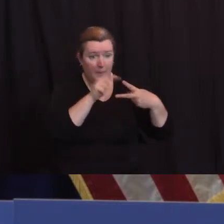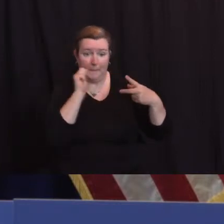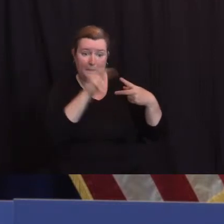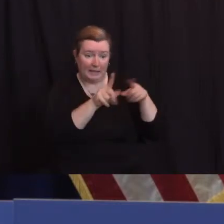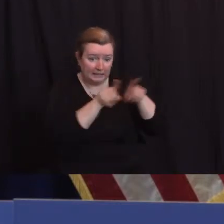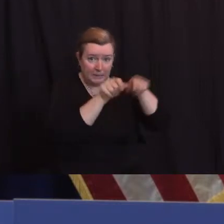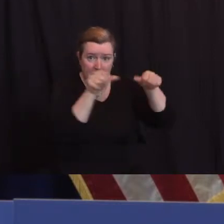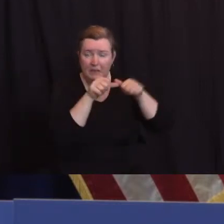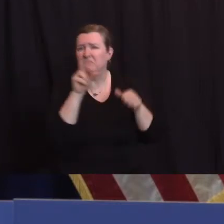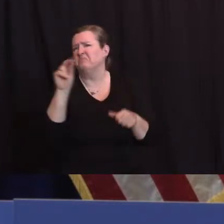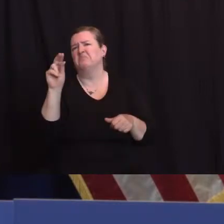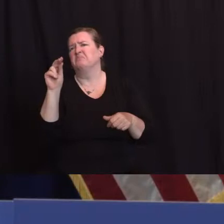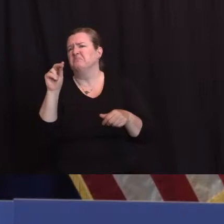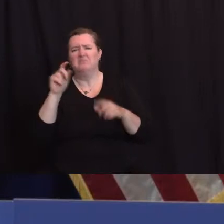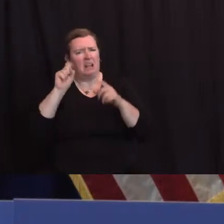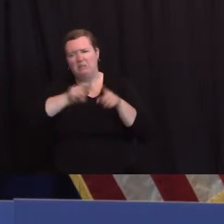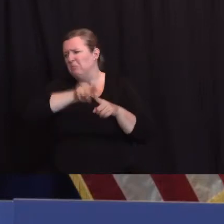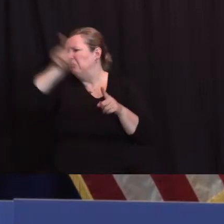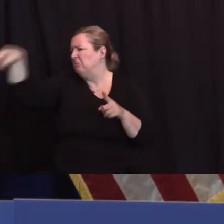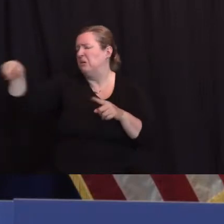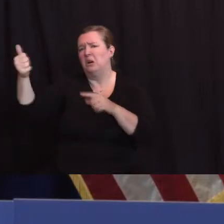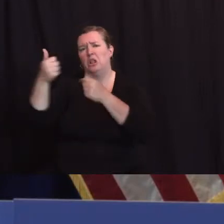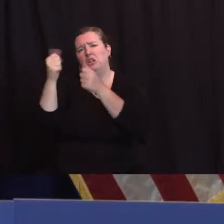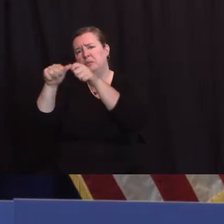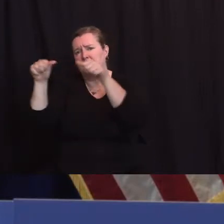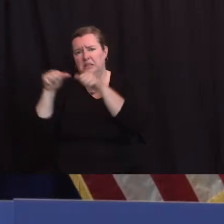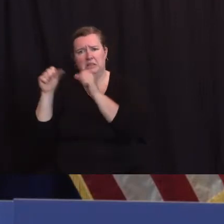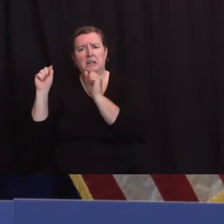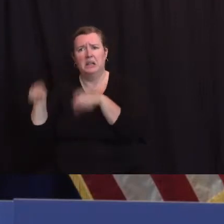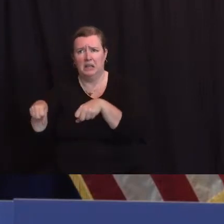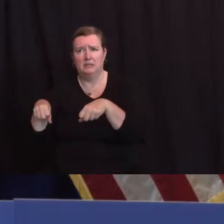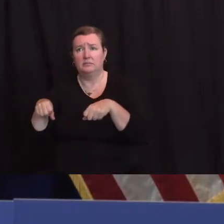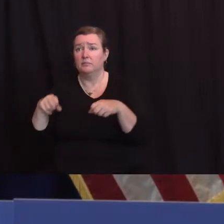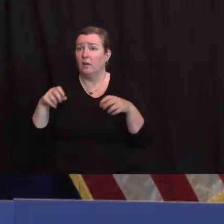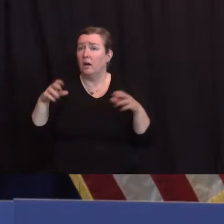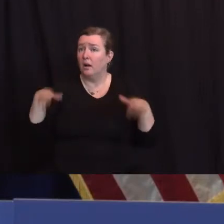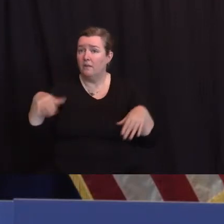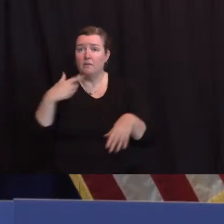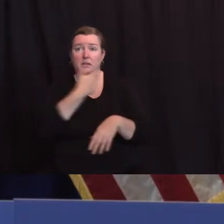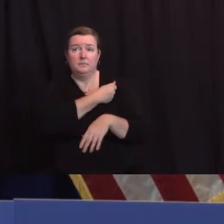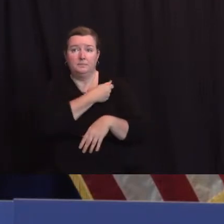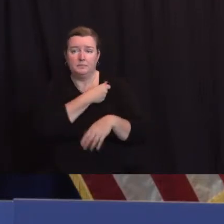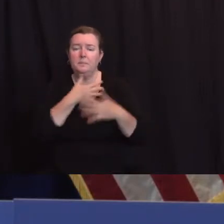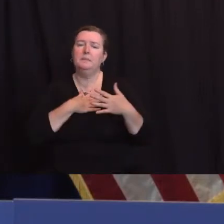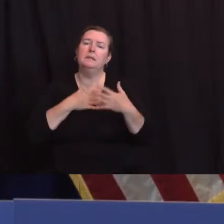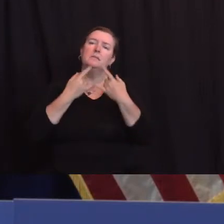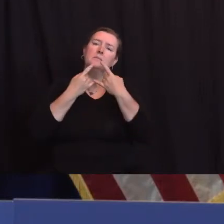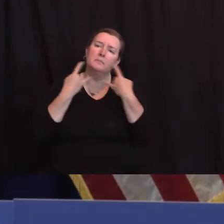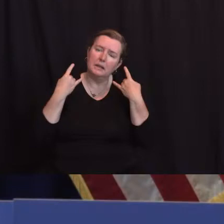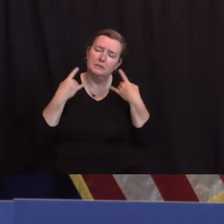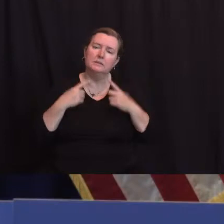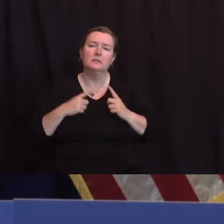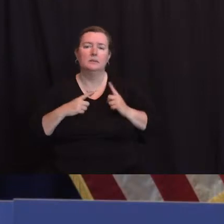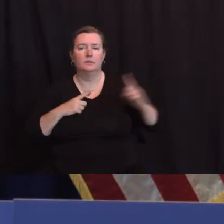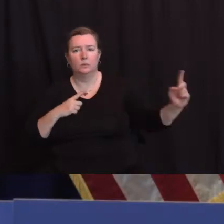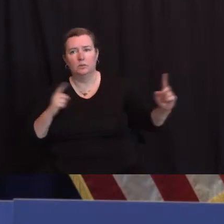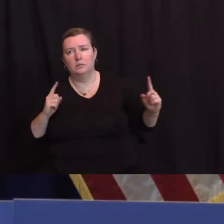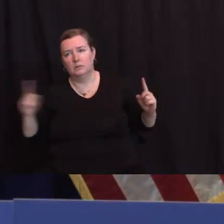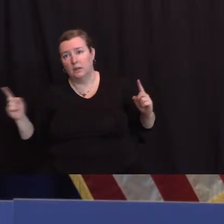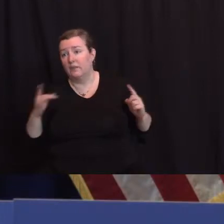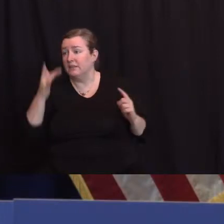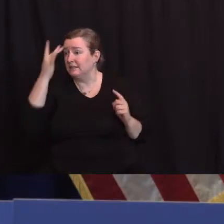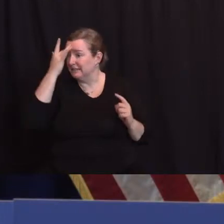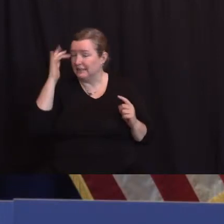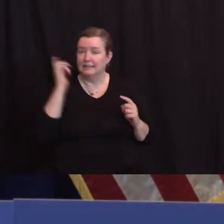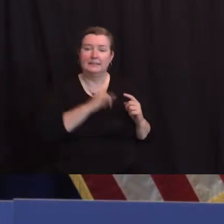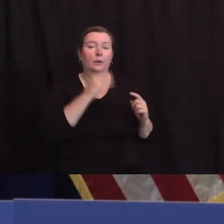vaccinated. Continue to wear a mask, keep a physical distance from others, stay home if you are sick, and get